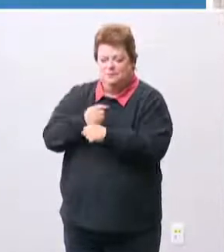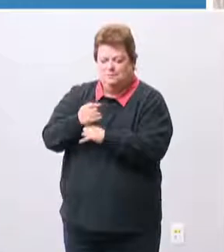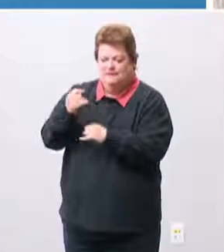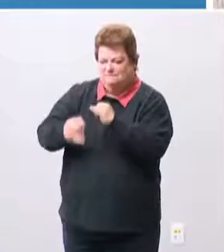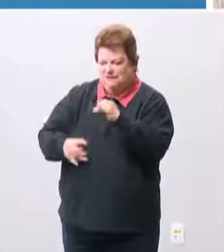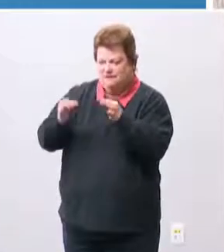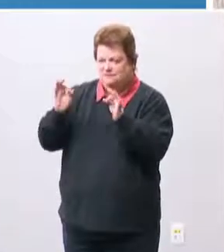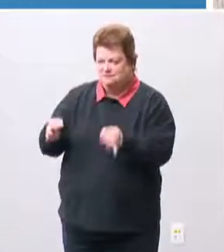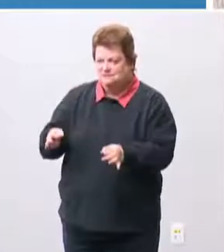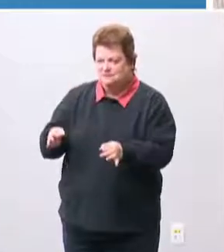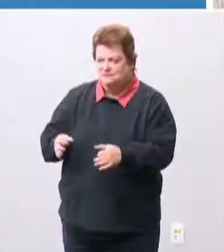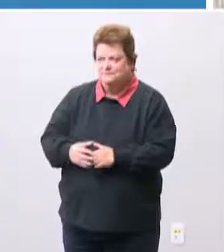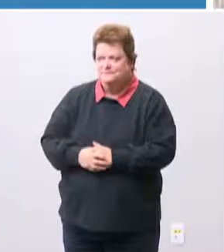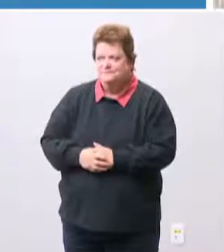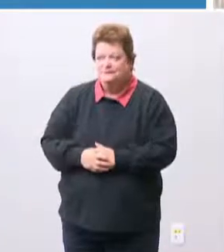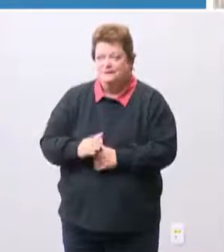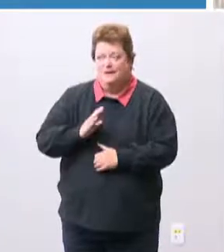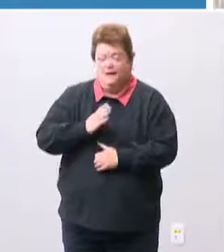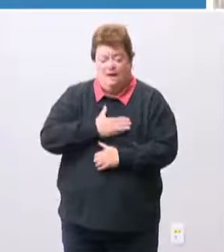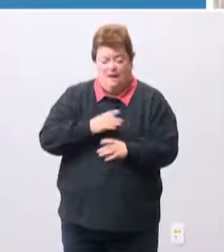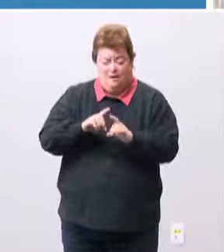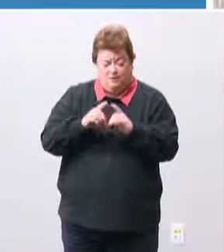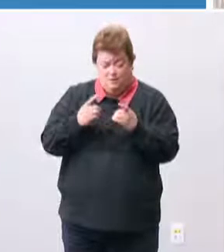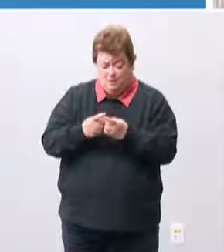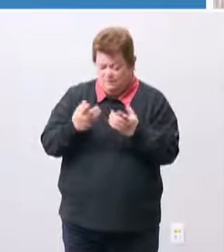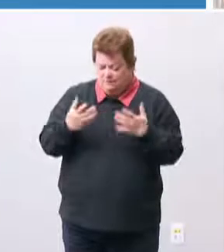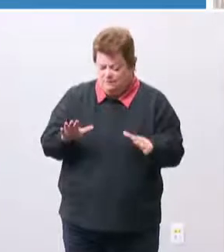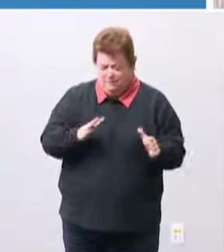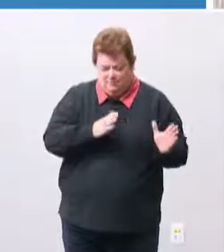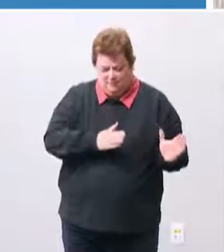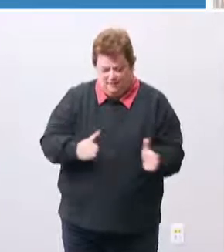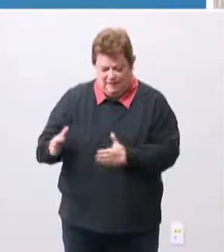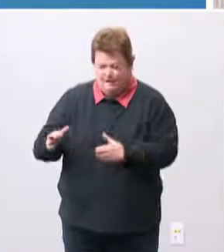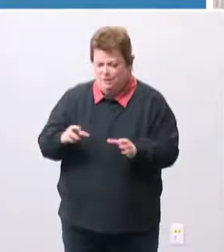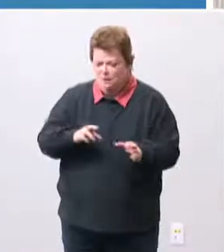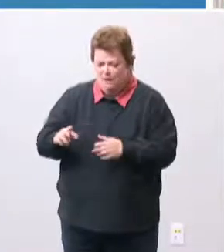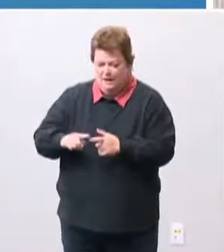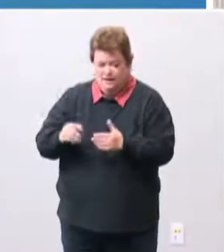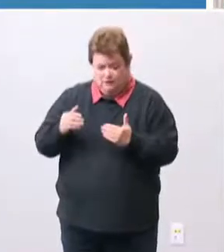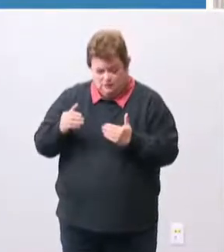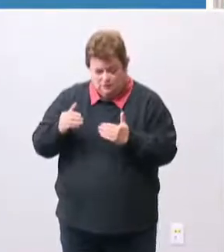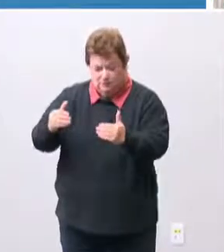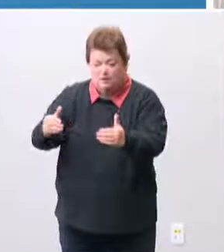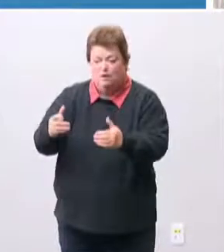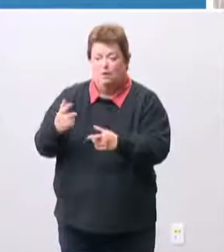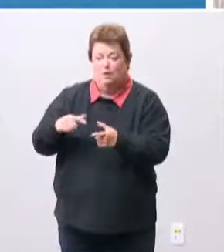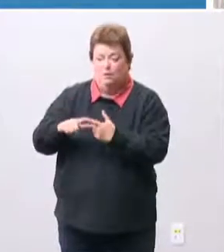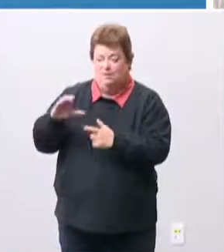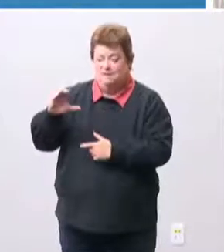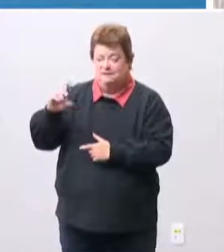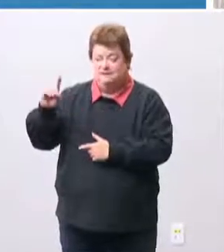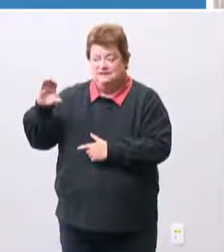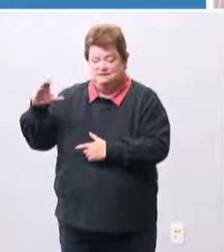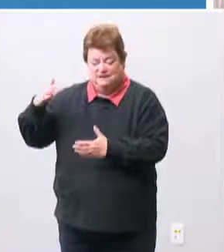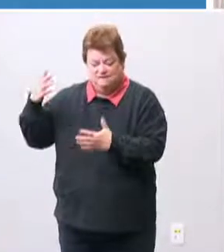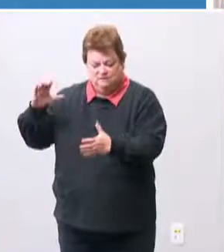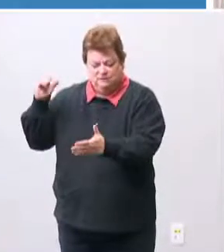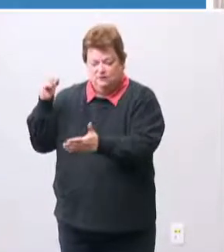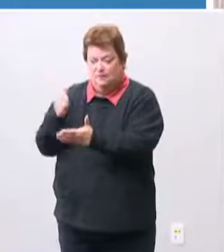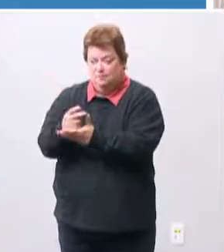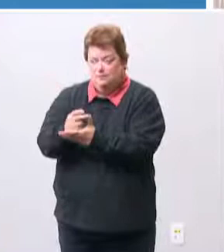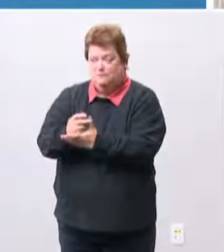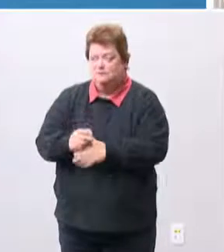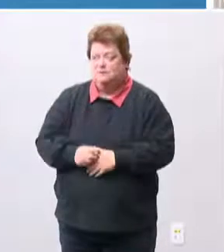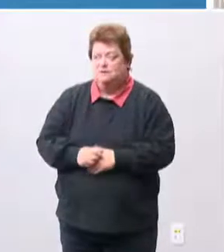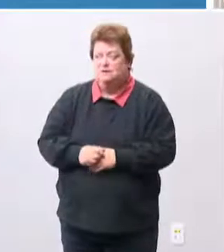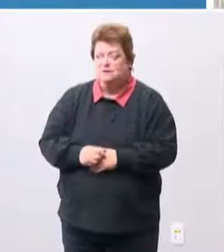decision. Our department has been planning and is ready to move forward if the CDC gives its stamp of approval.